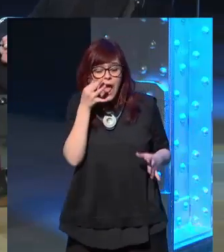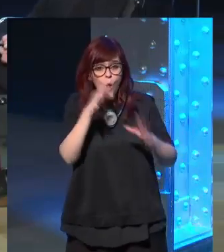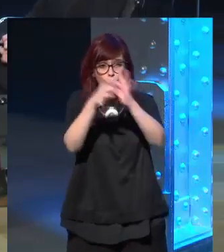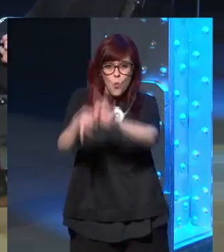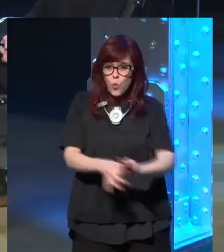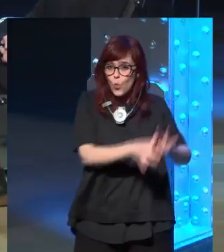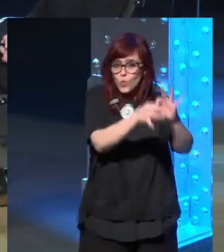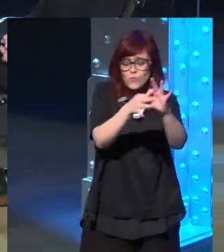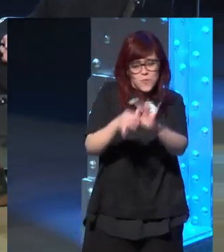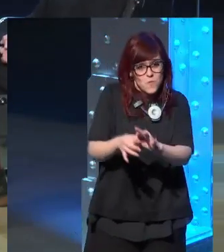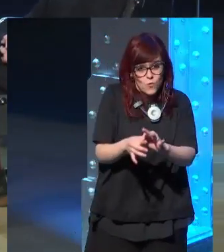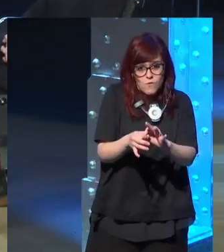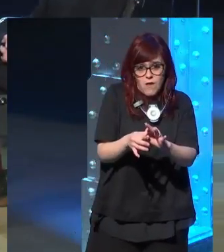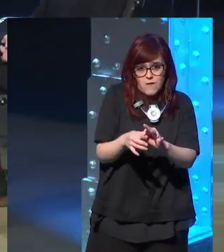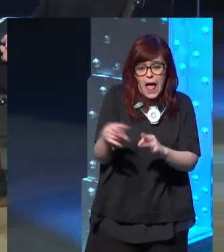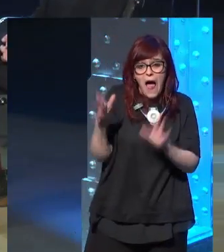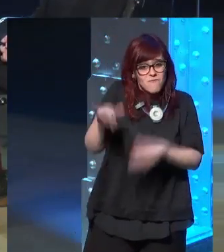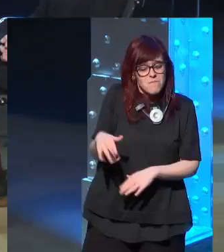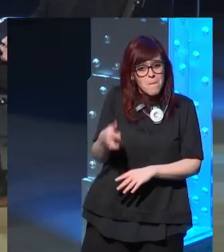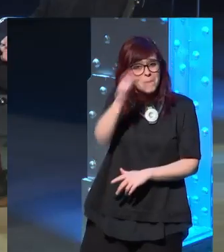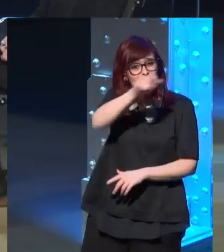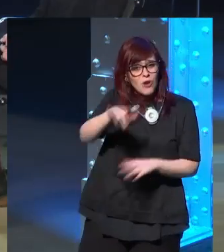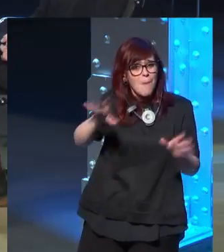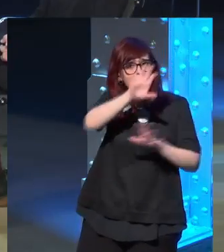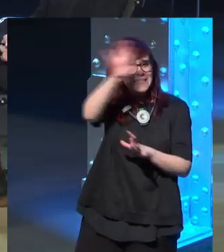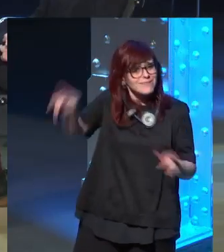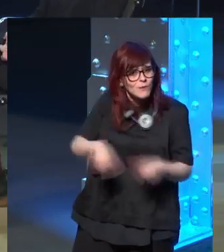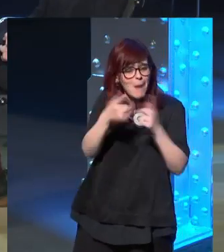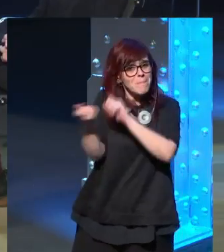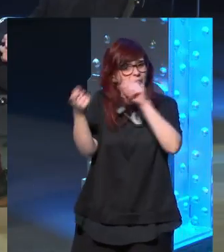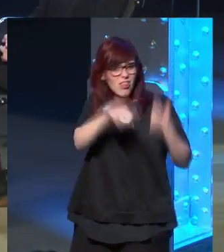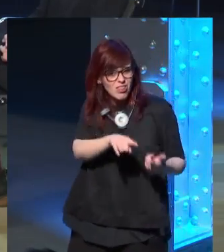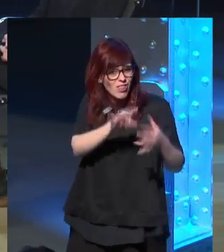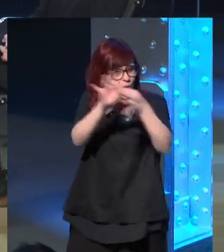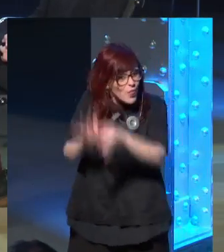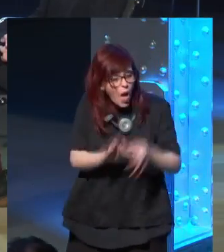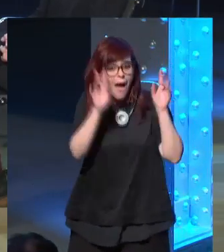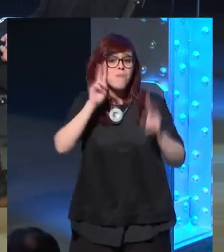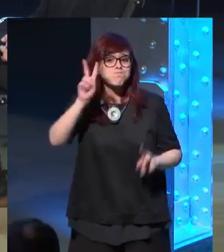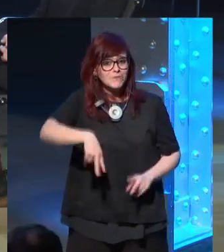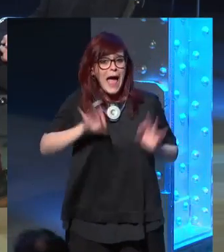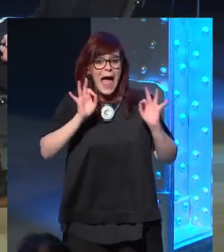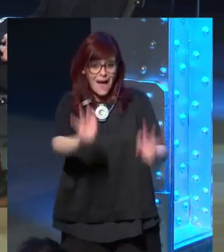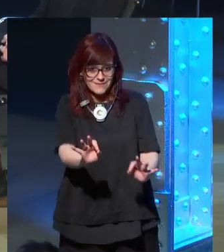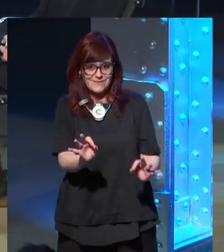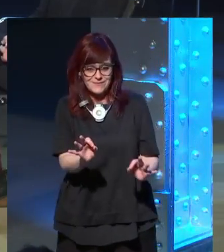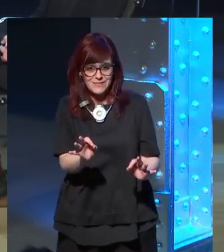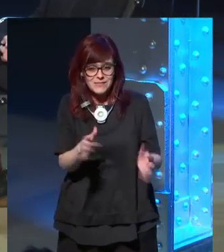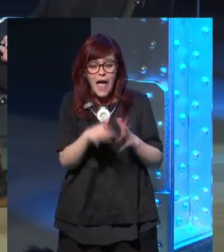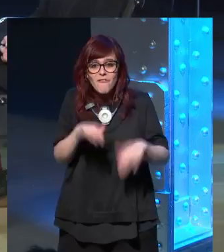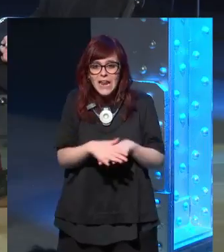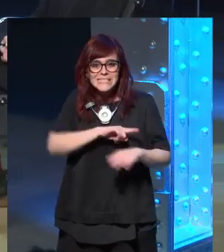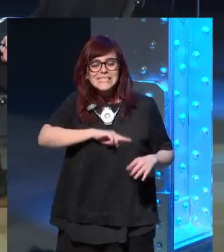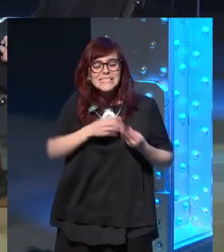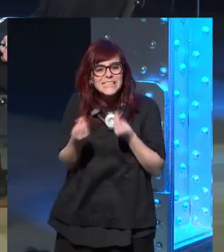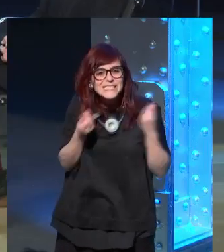is a wonderful thing to acknowledge, especially in these days. So when it comes to relationships and how to create that sense of community, that